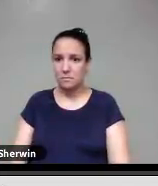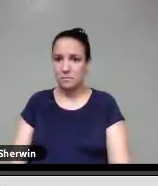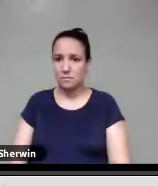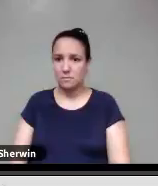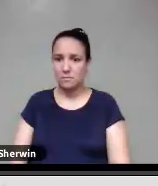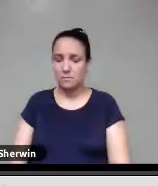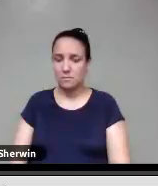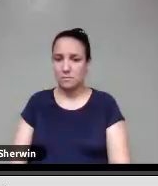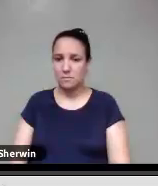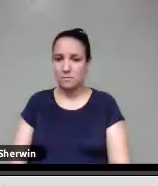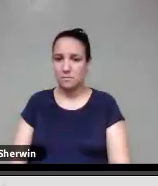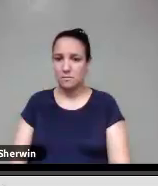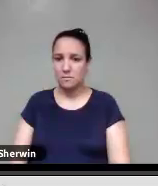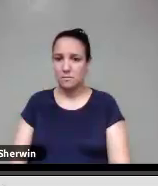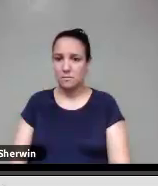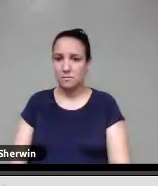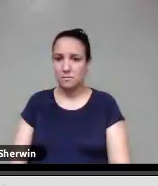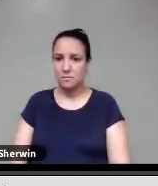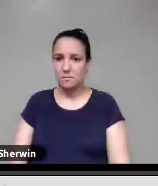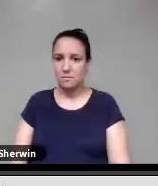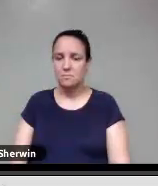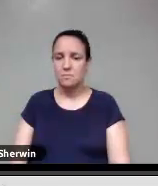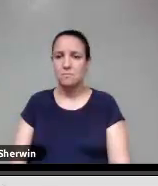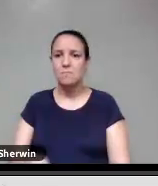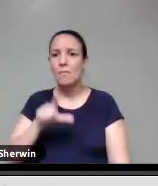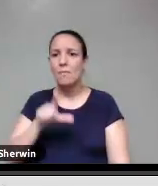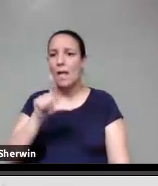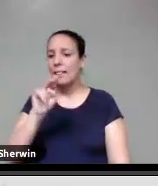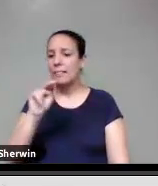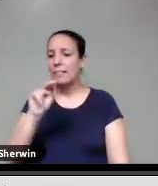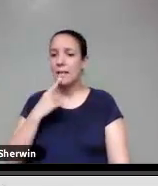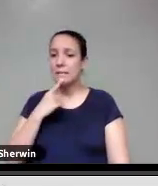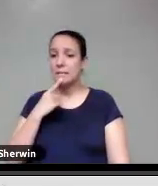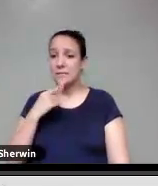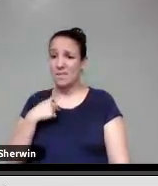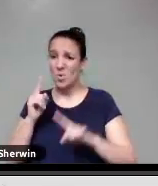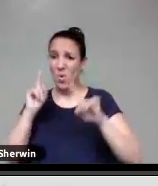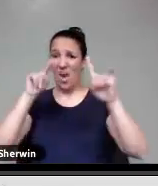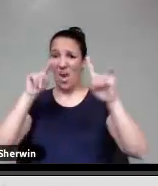Lynn said, went to a local high school once. How did that go, Lynn? I'm thinking maybe since you only went once, it